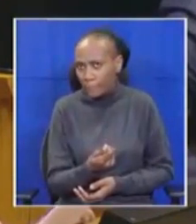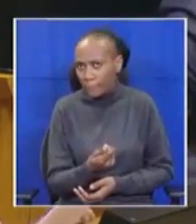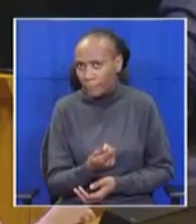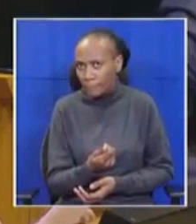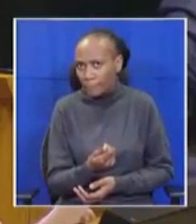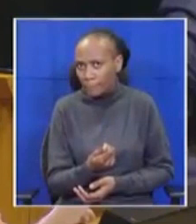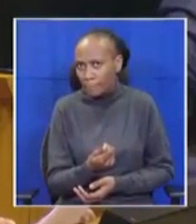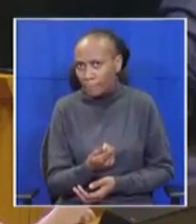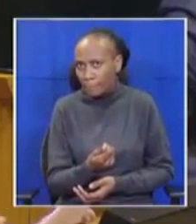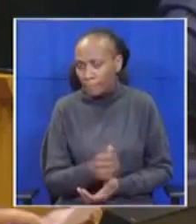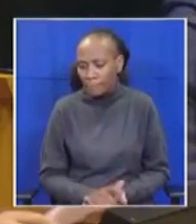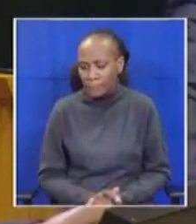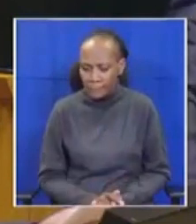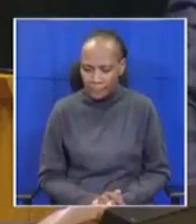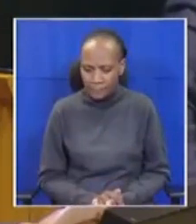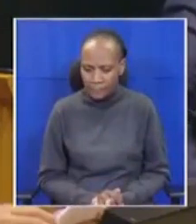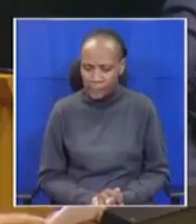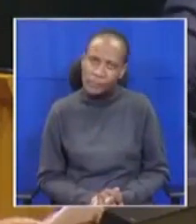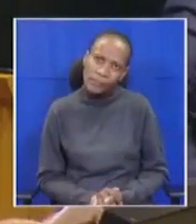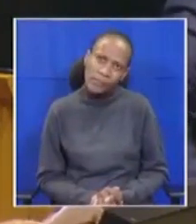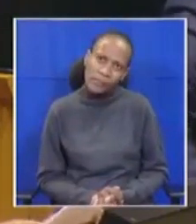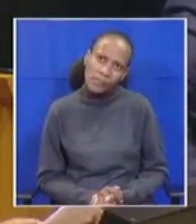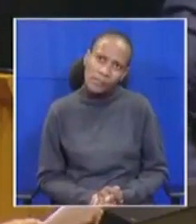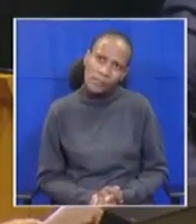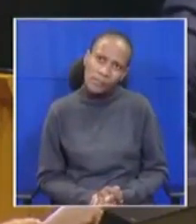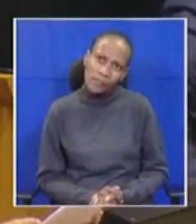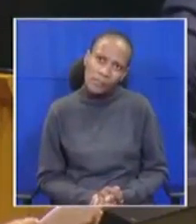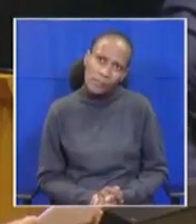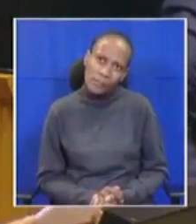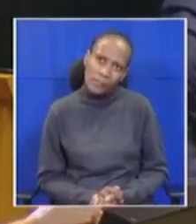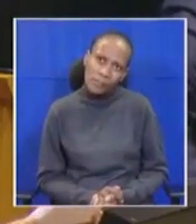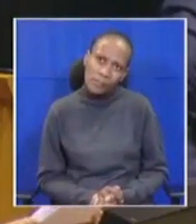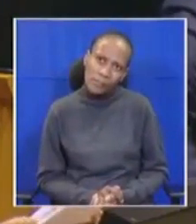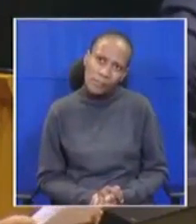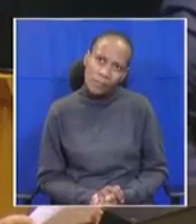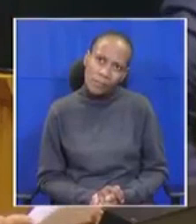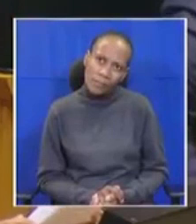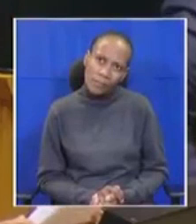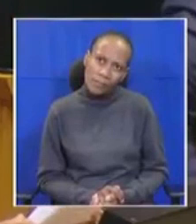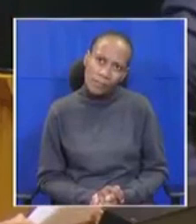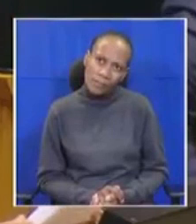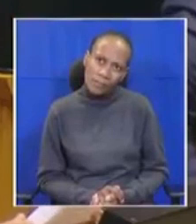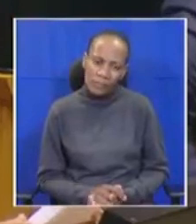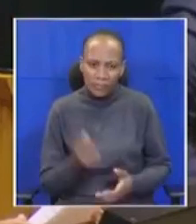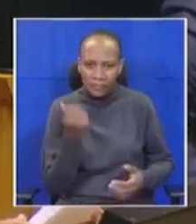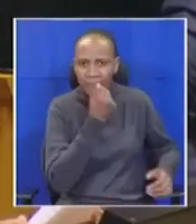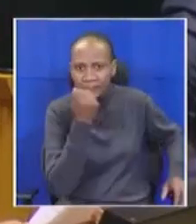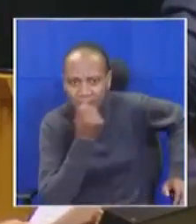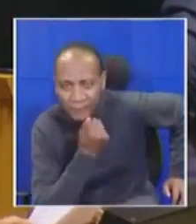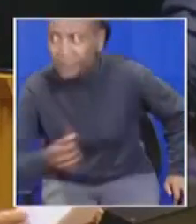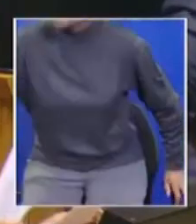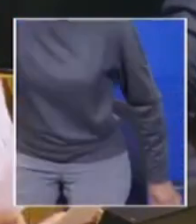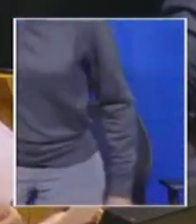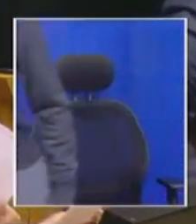state-owned investment vehicle, because when they come without such a partnership, they're going to come with conditionalities, dictate to you what policies you